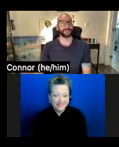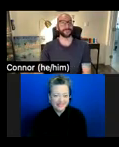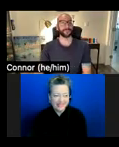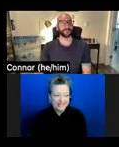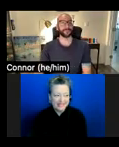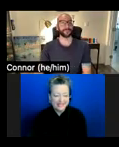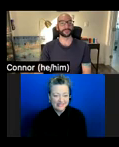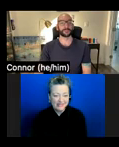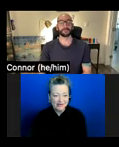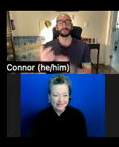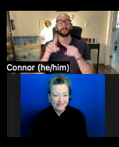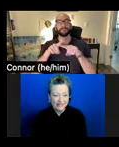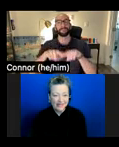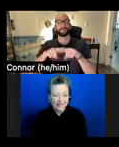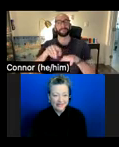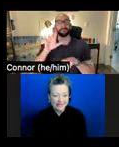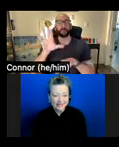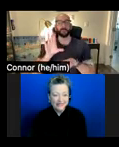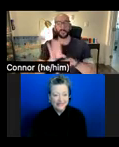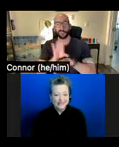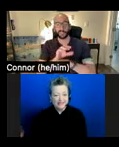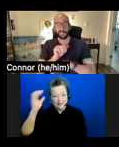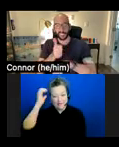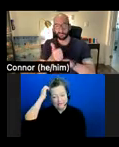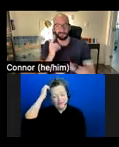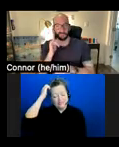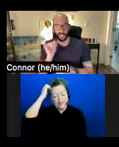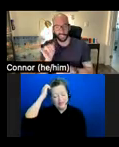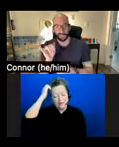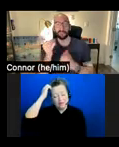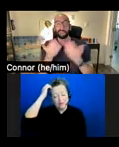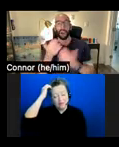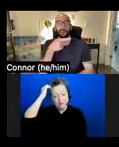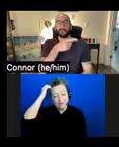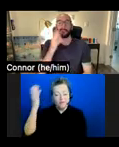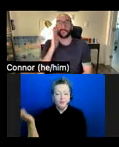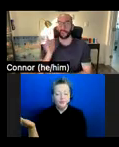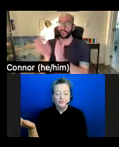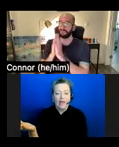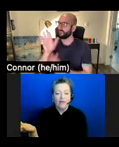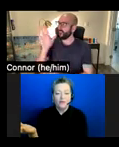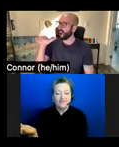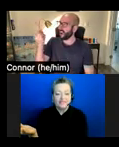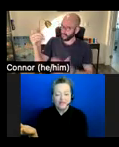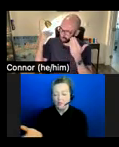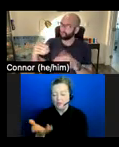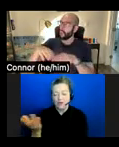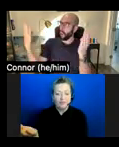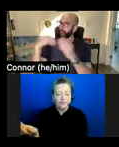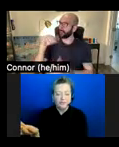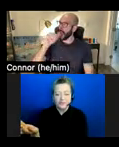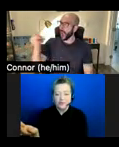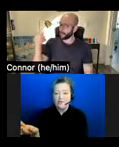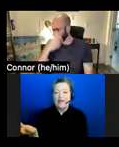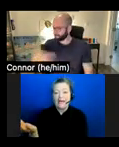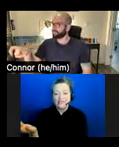And once I connect or I click on that, it comes up. So depending on, how you have things set up and what your